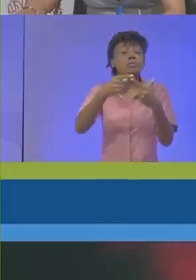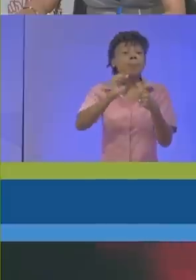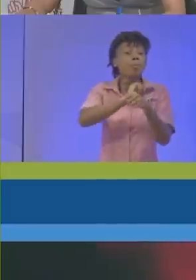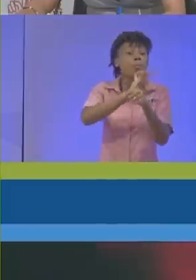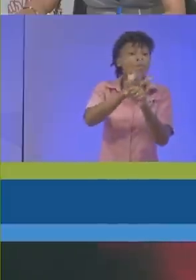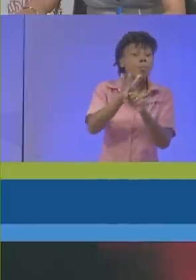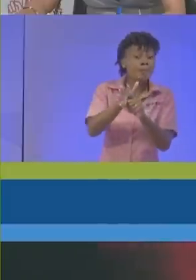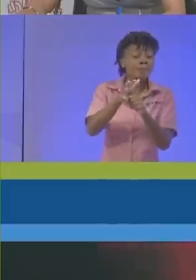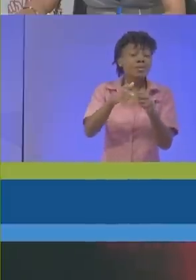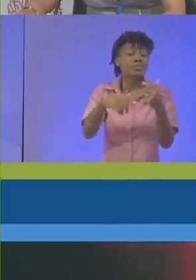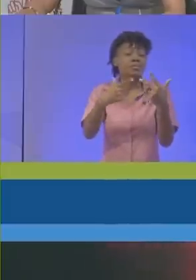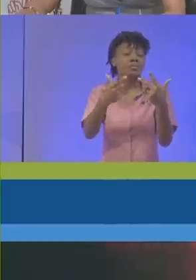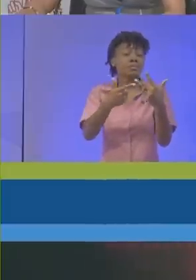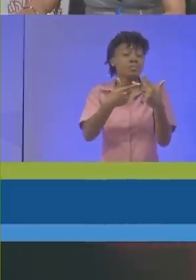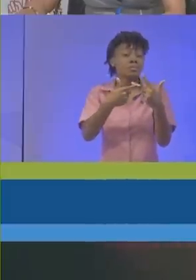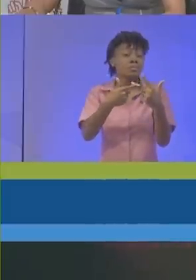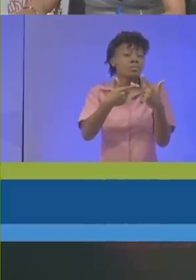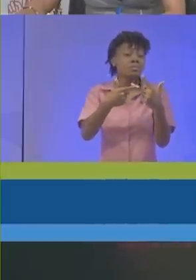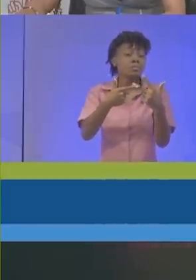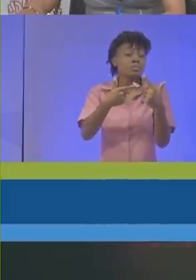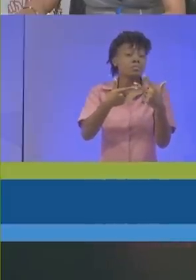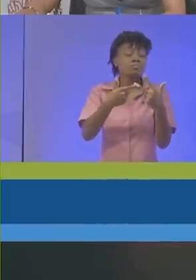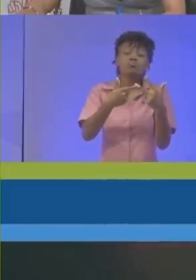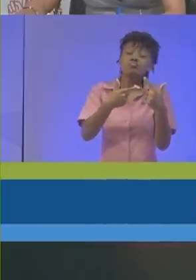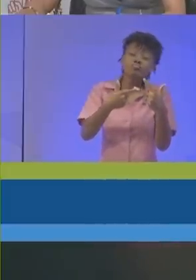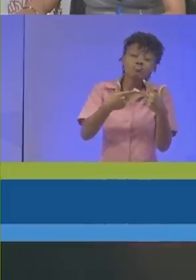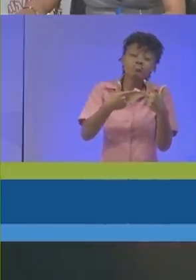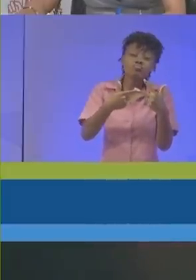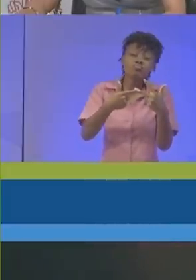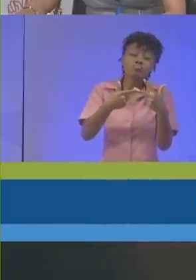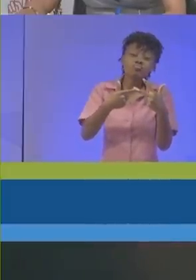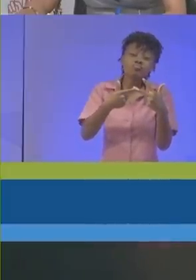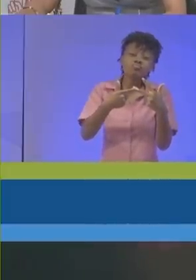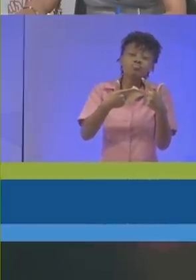or Prevnar 13, which is the vaccine we currently use.